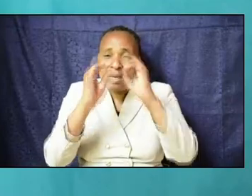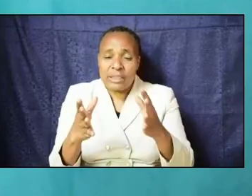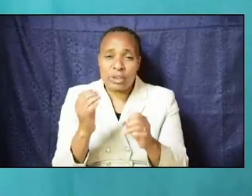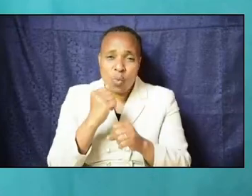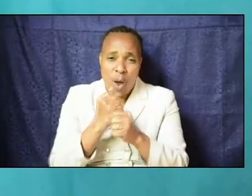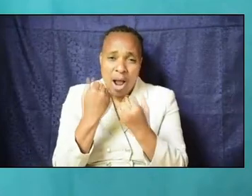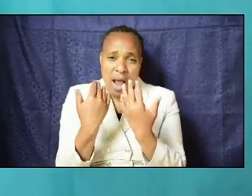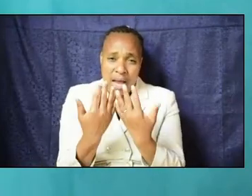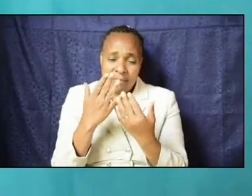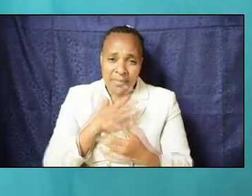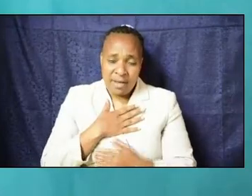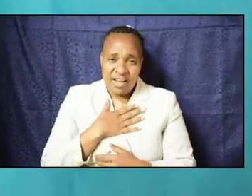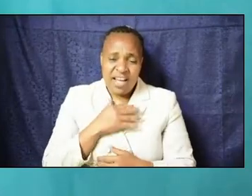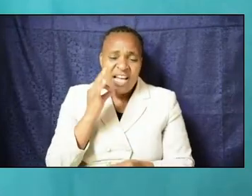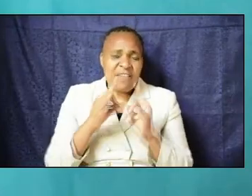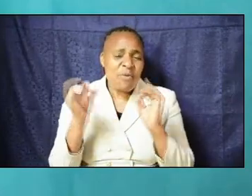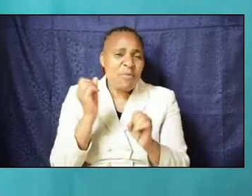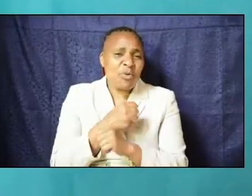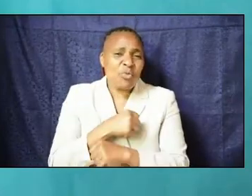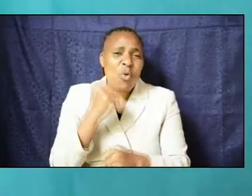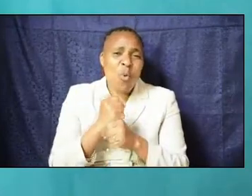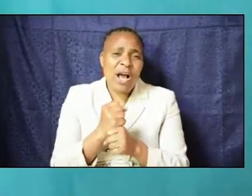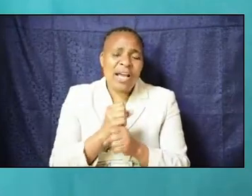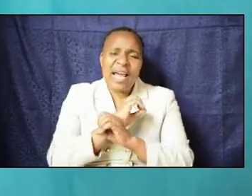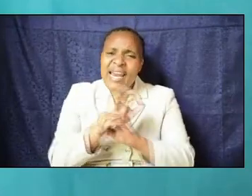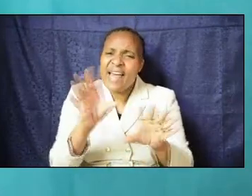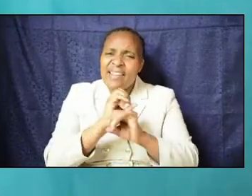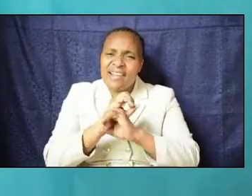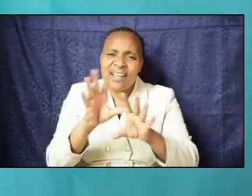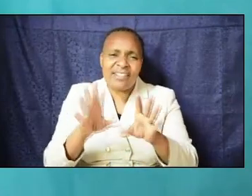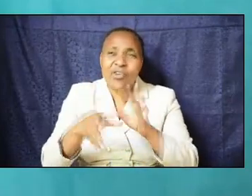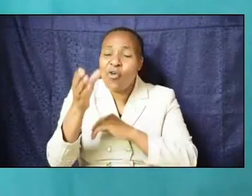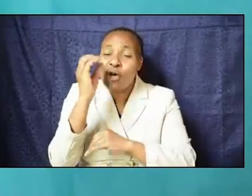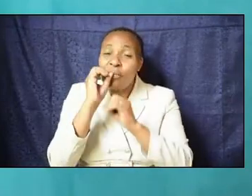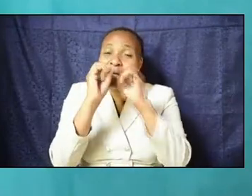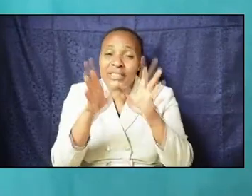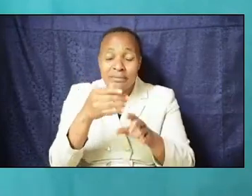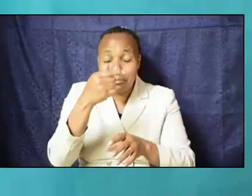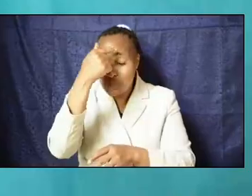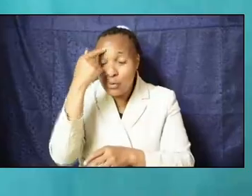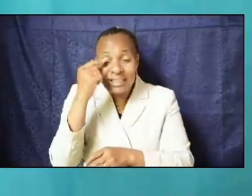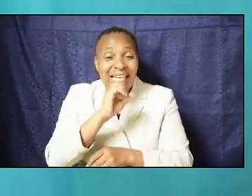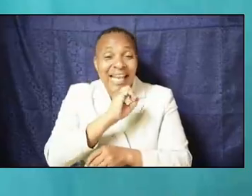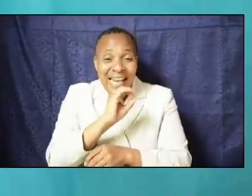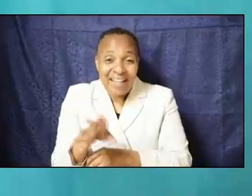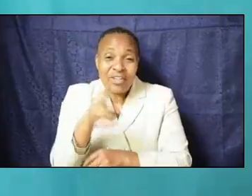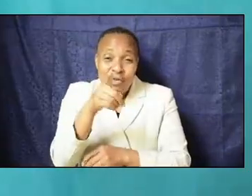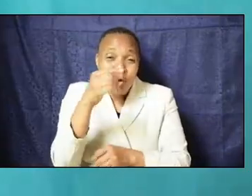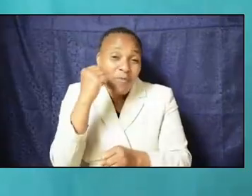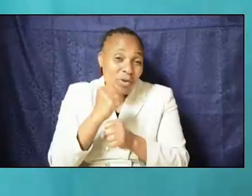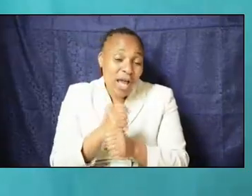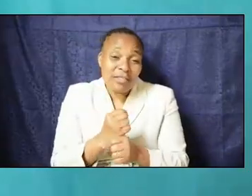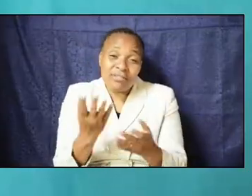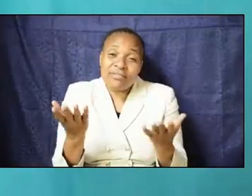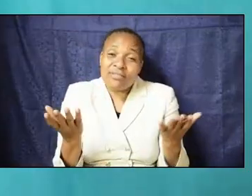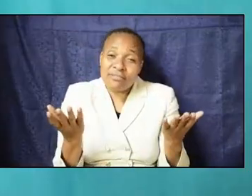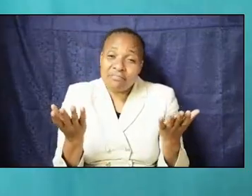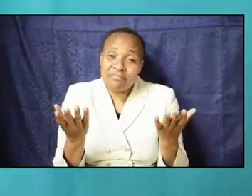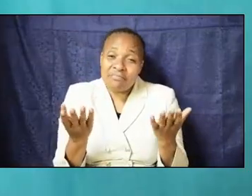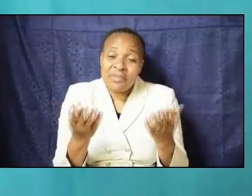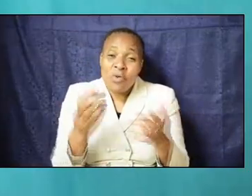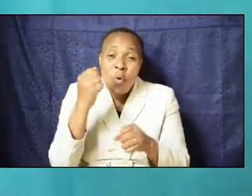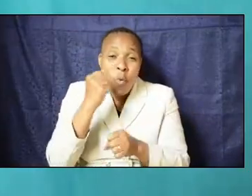hands. If we do not work, there'll be nothing for the Lord to bless, because there's nothing which we've actually gone to do